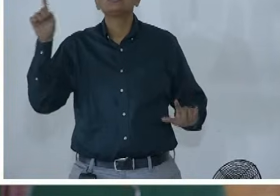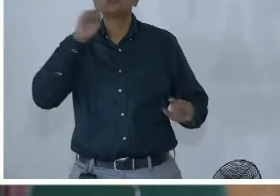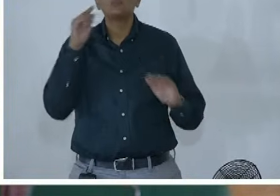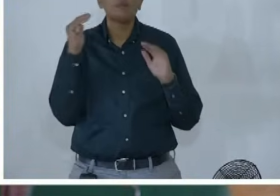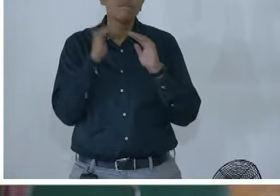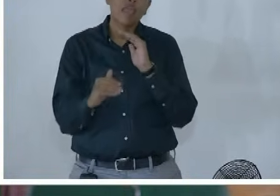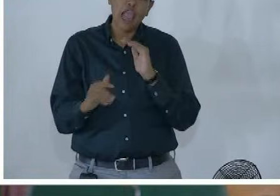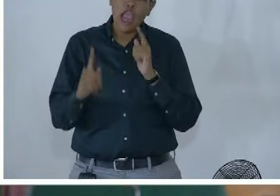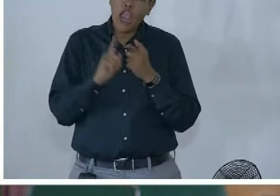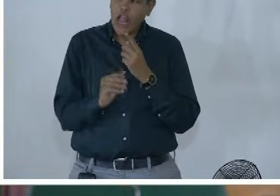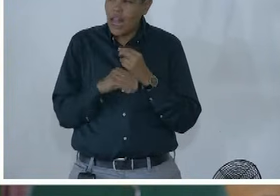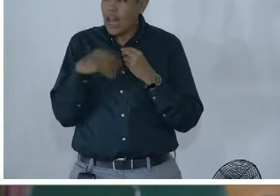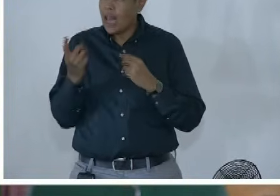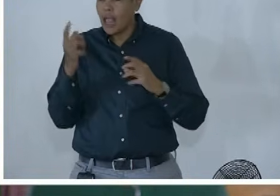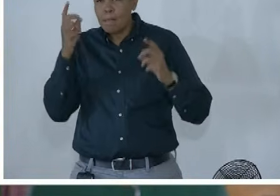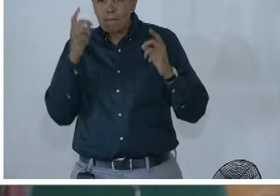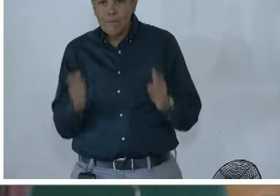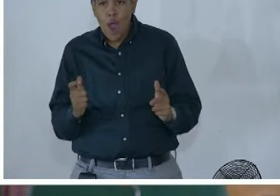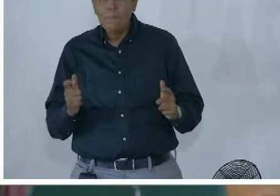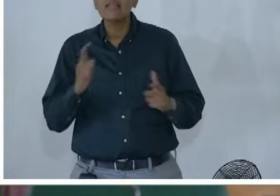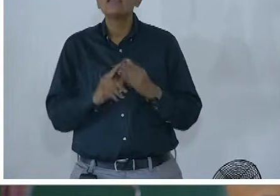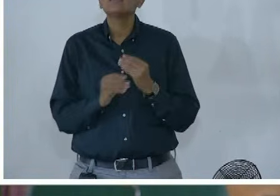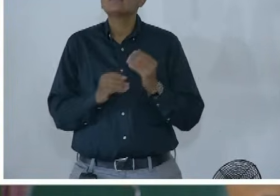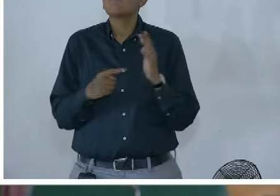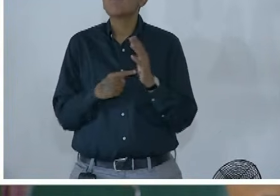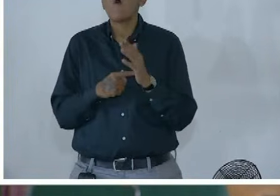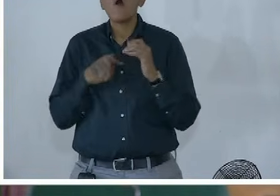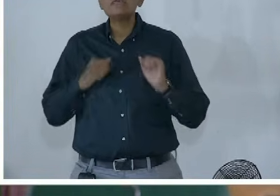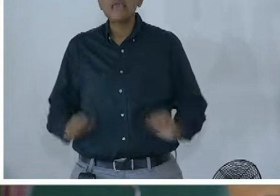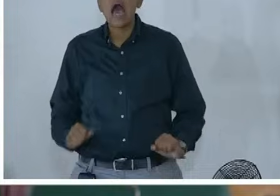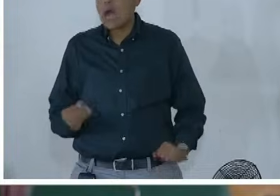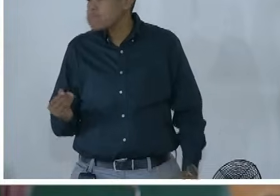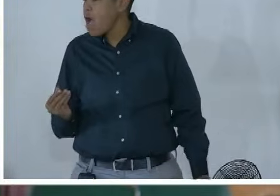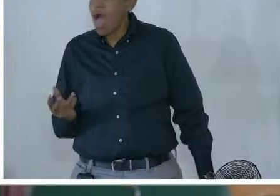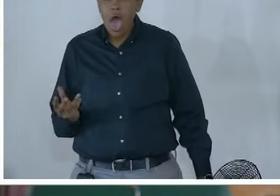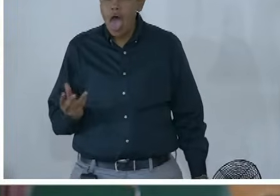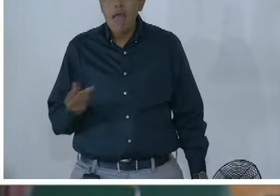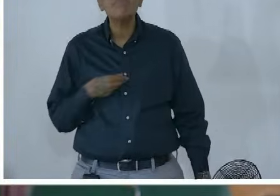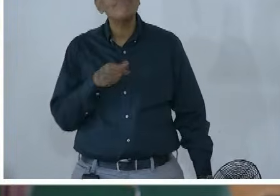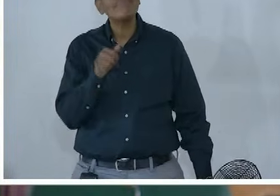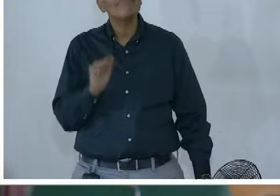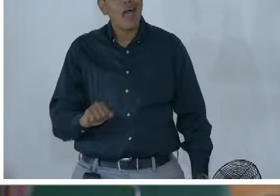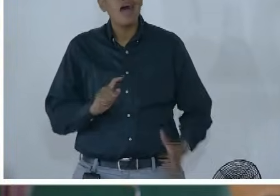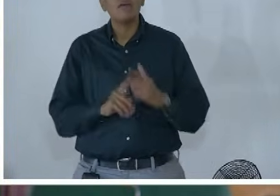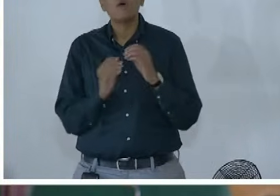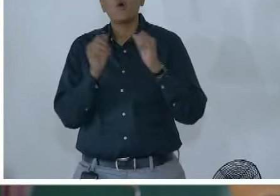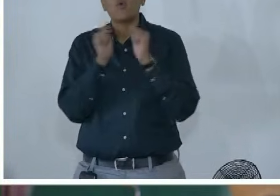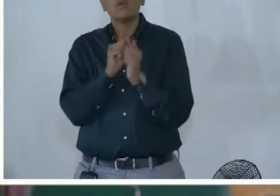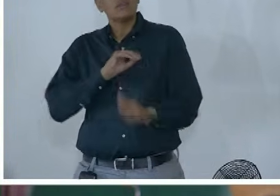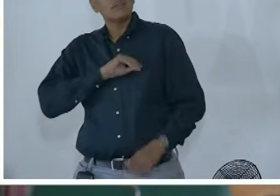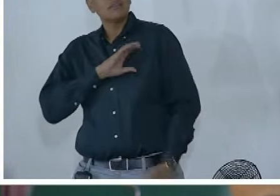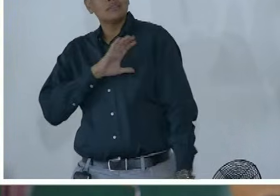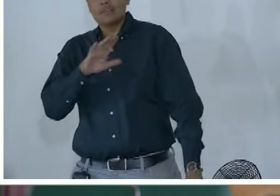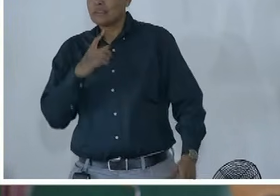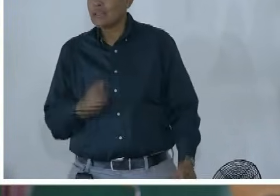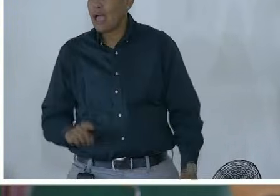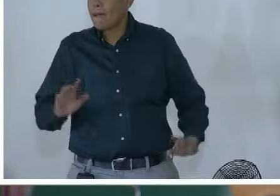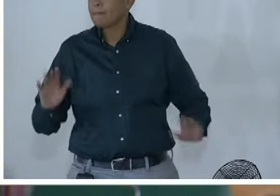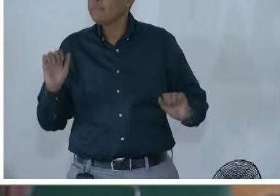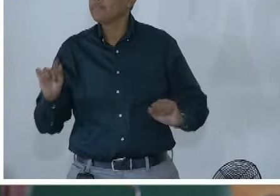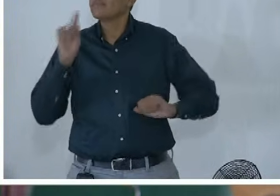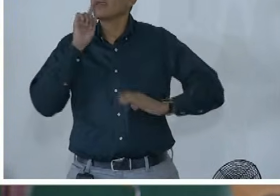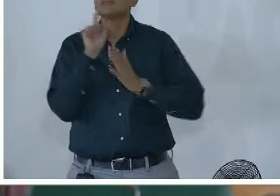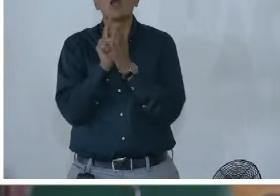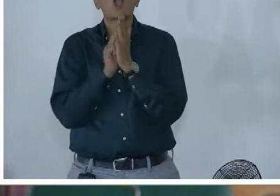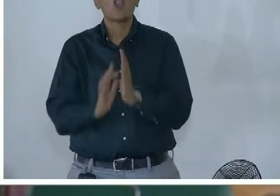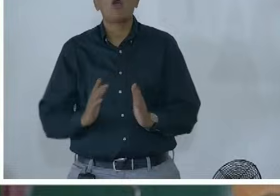fairly, promptly, affordably, and with dignity. As an